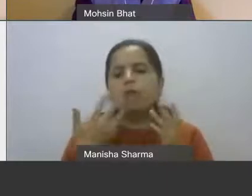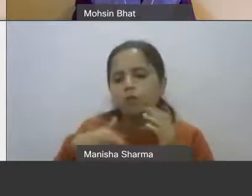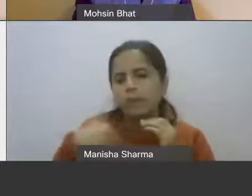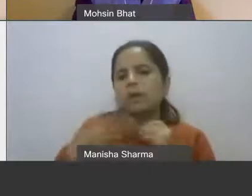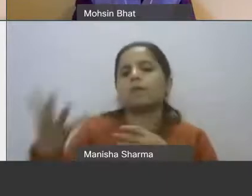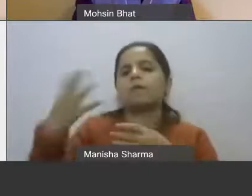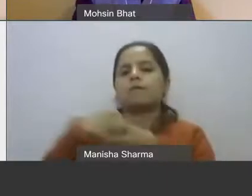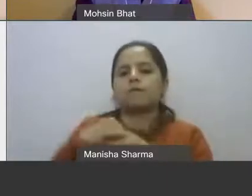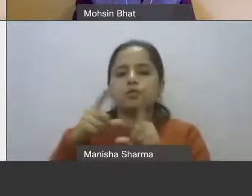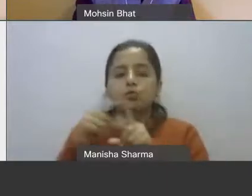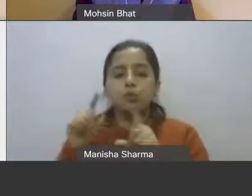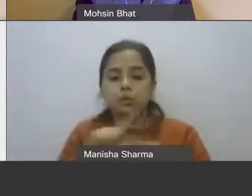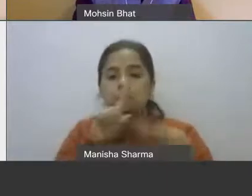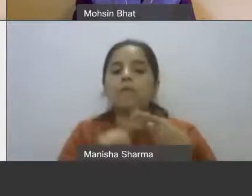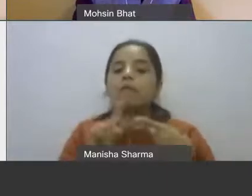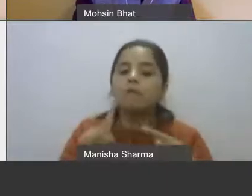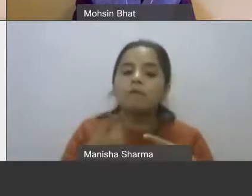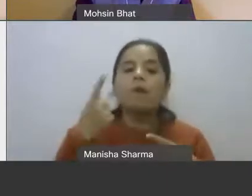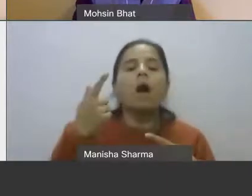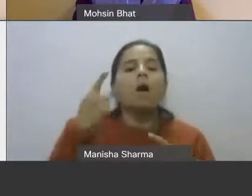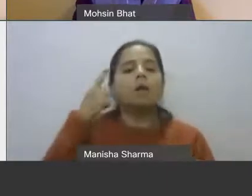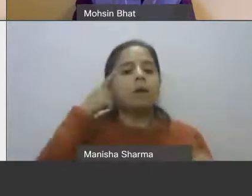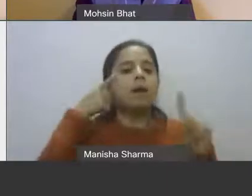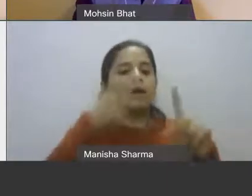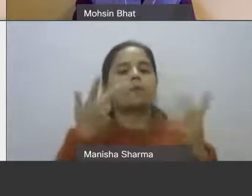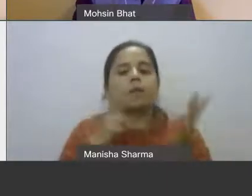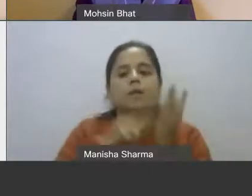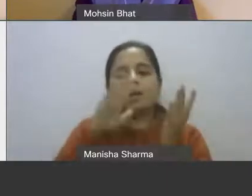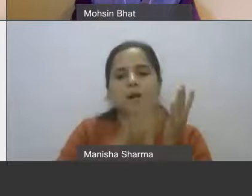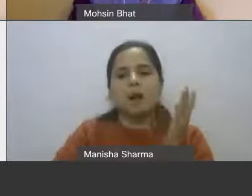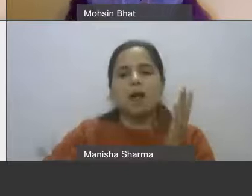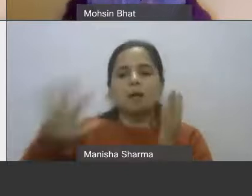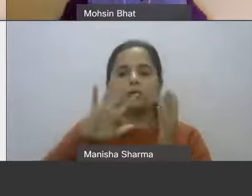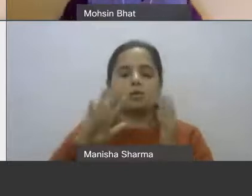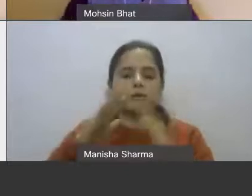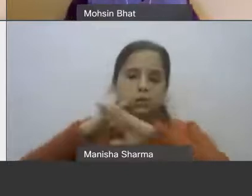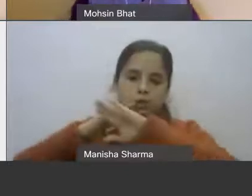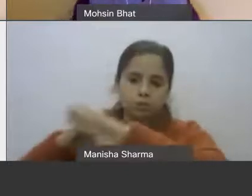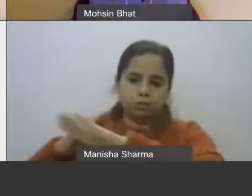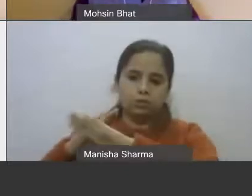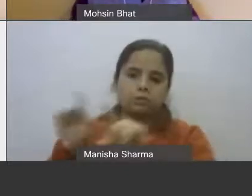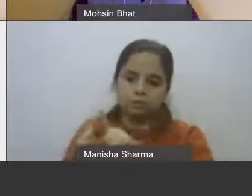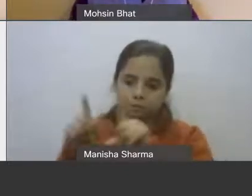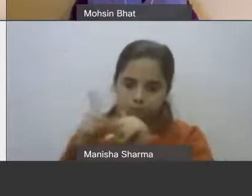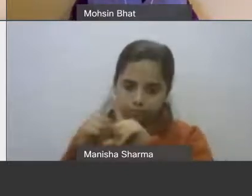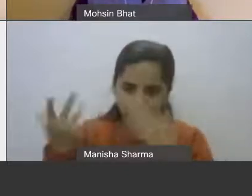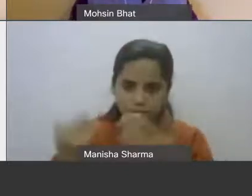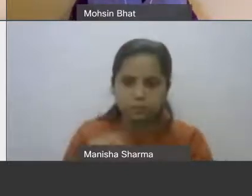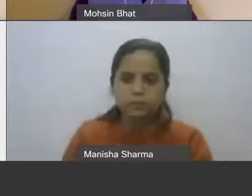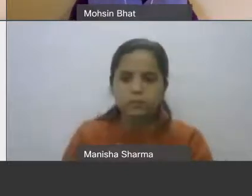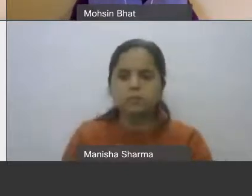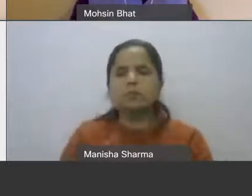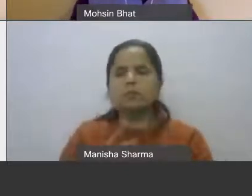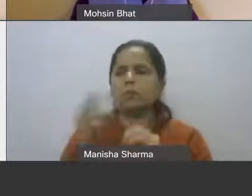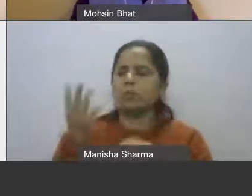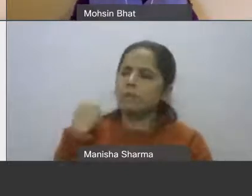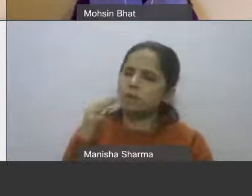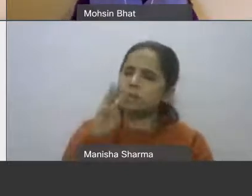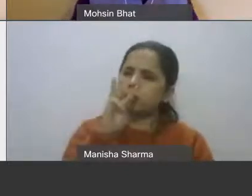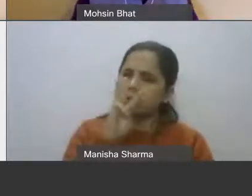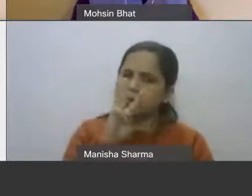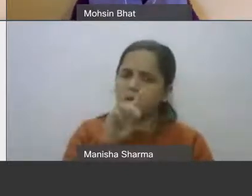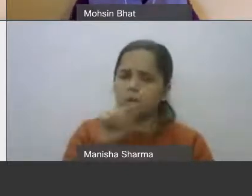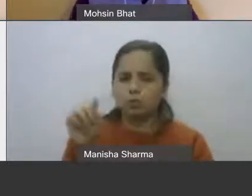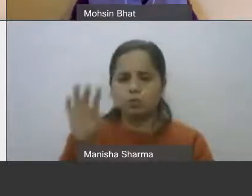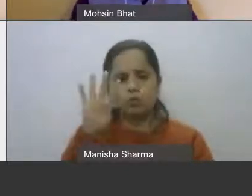the primary purpose seemed to have been national security. Over the last 3 to 4 decades,